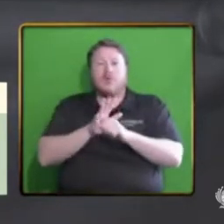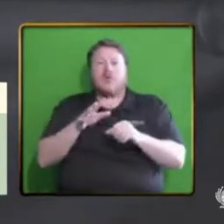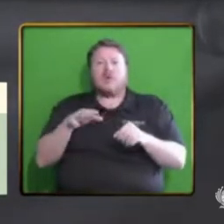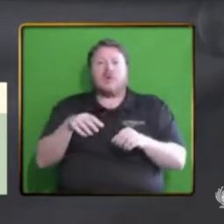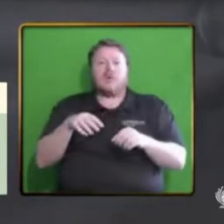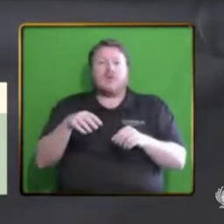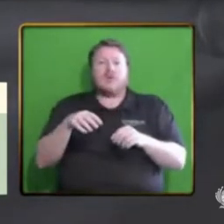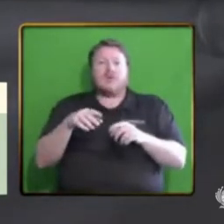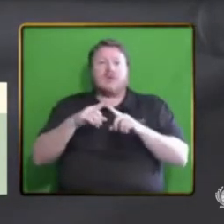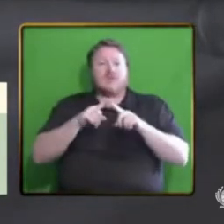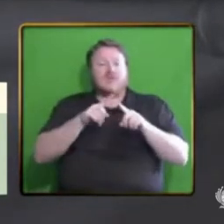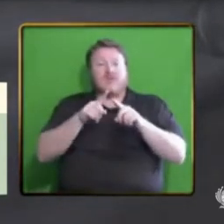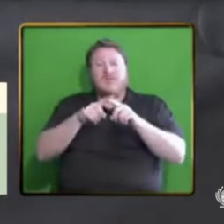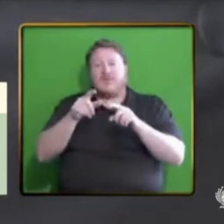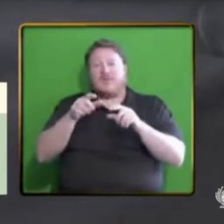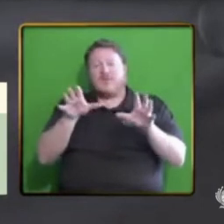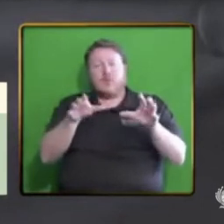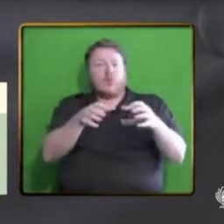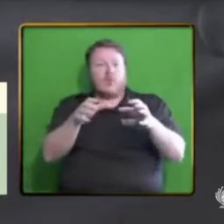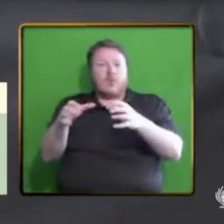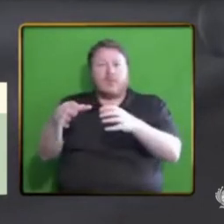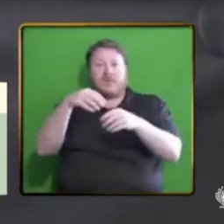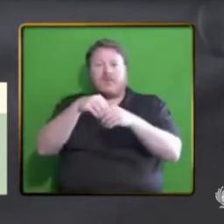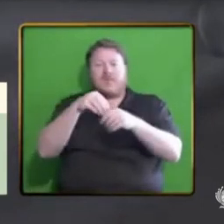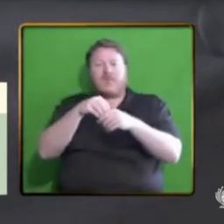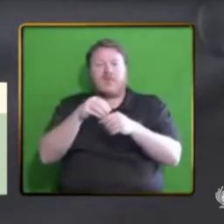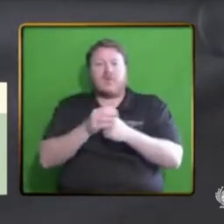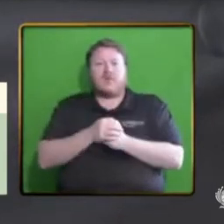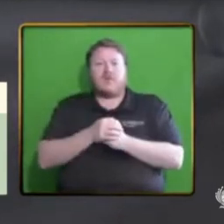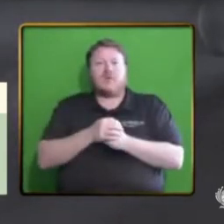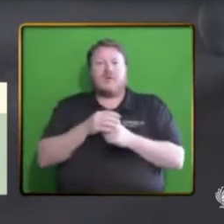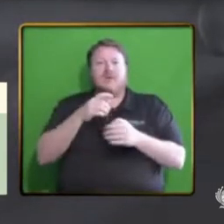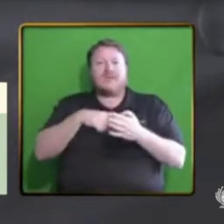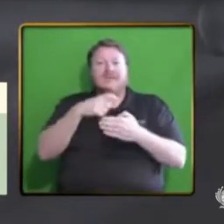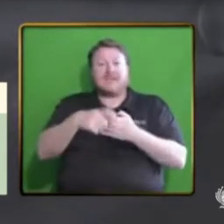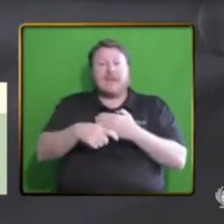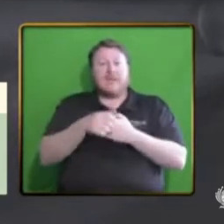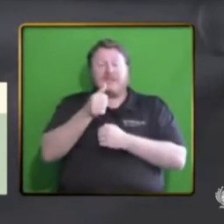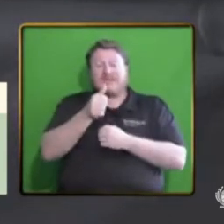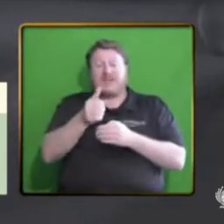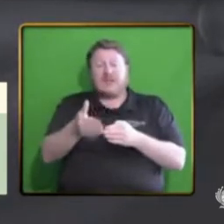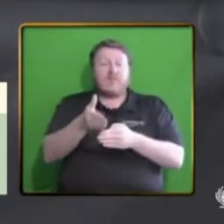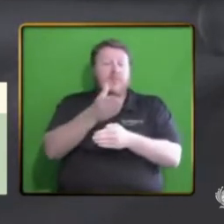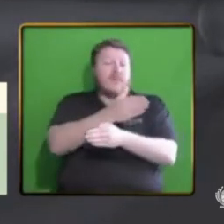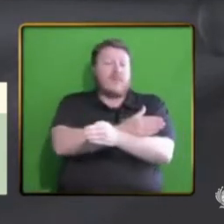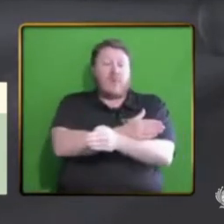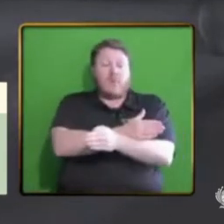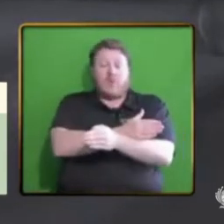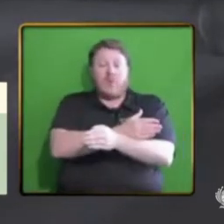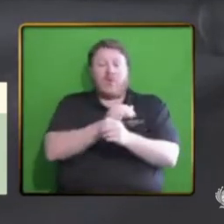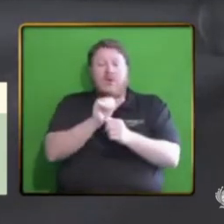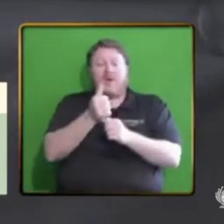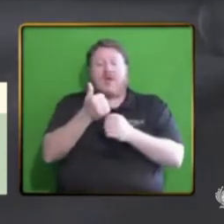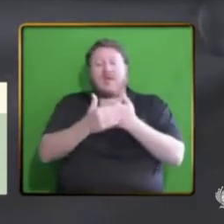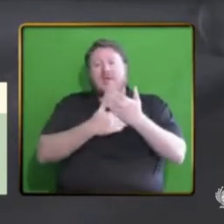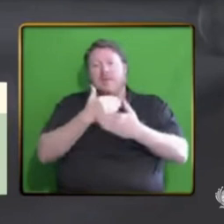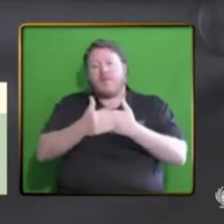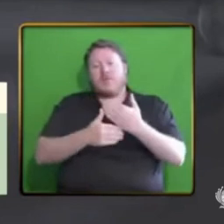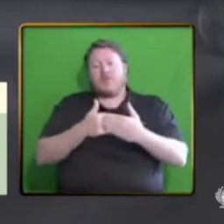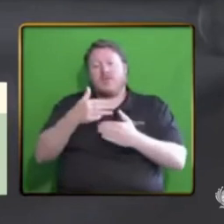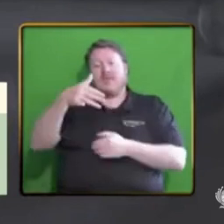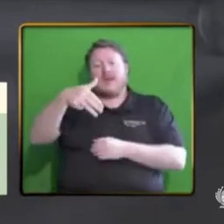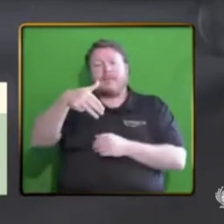diverse actors. And the formal summit itself was preceded by another process which